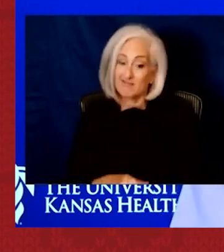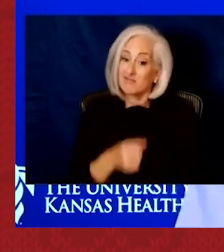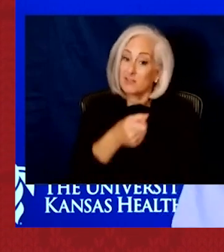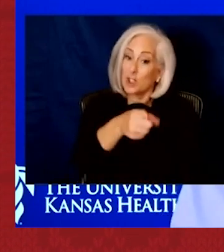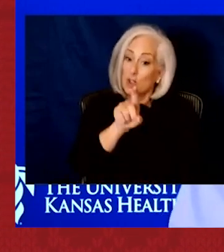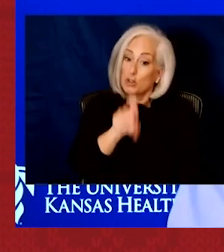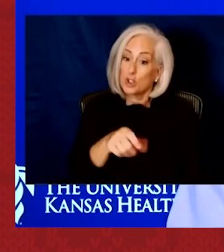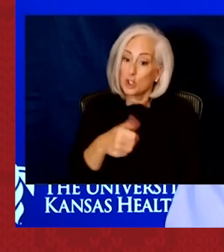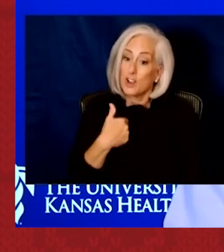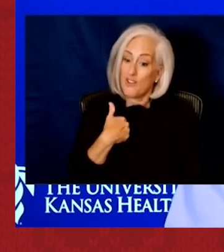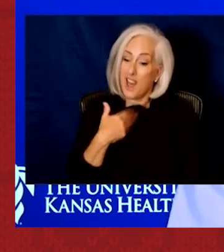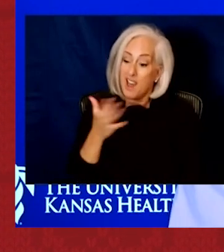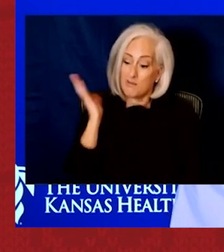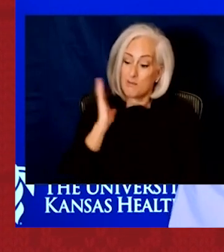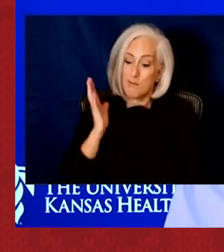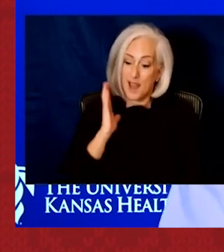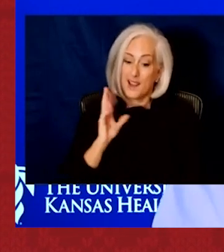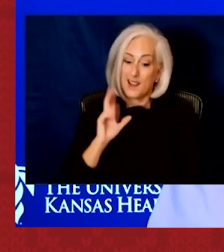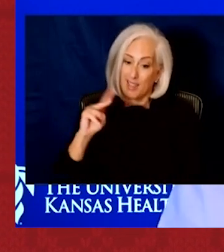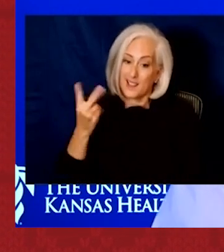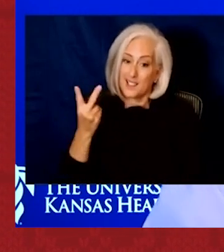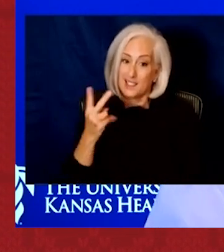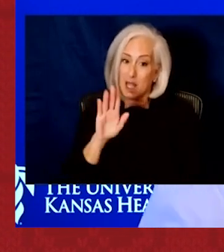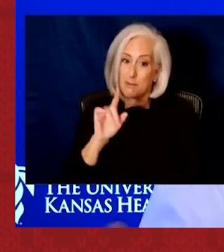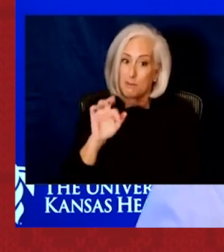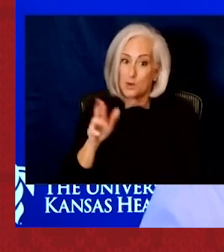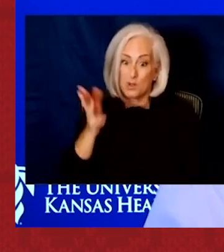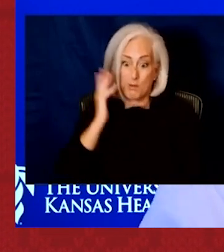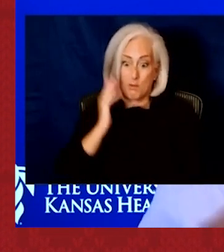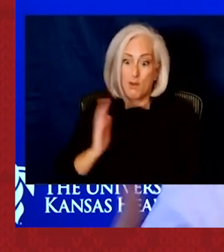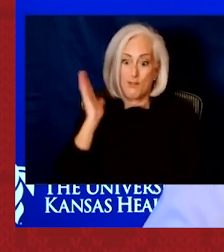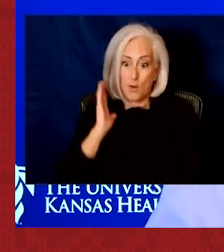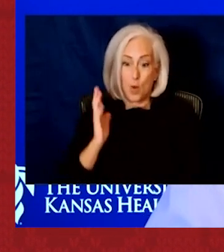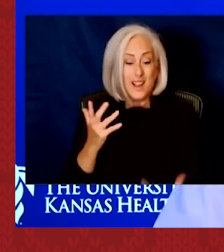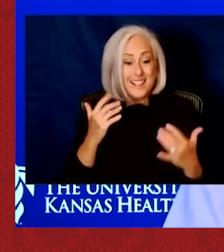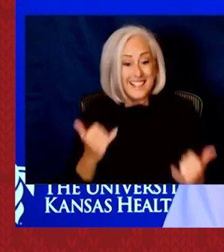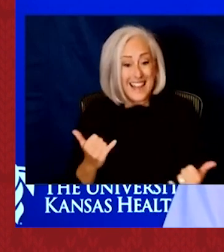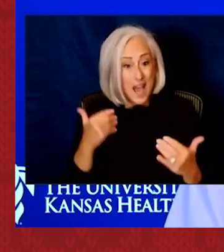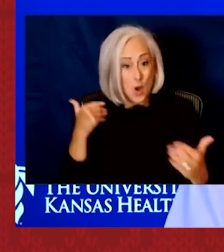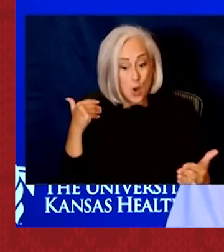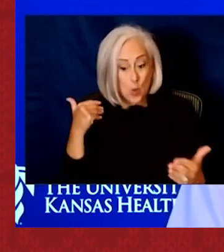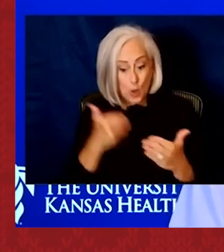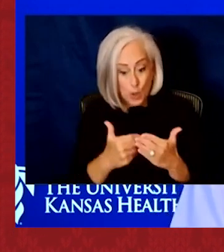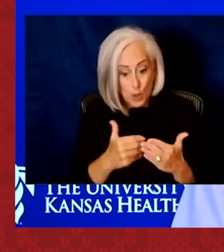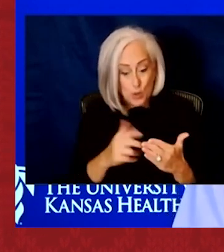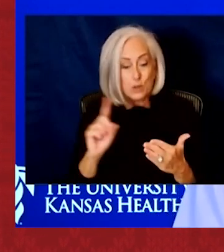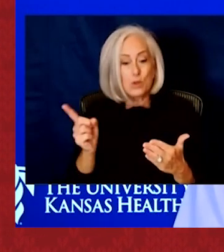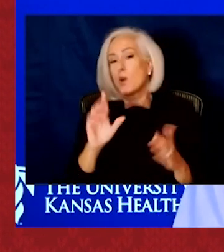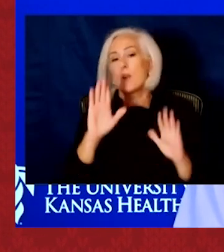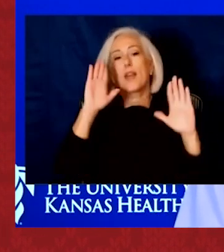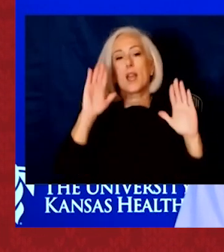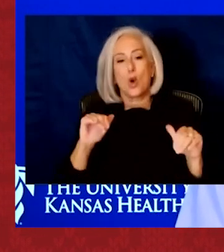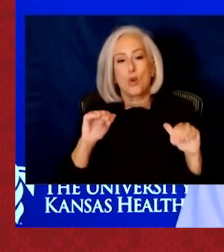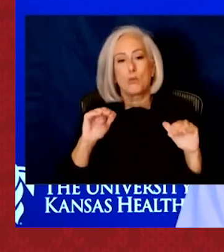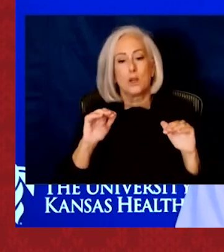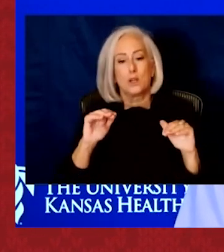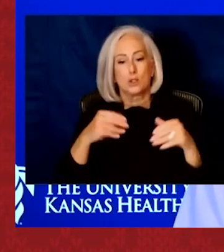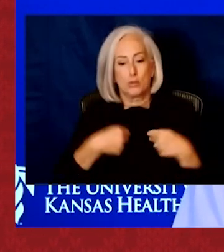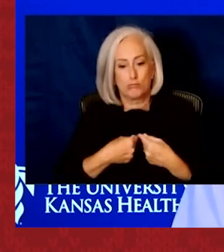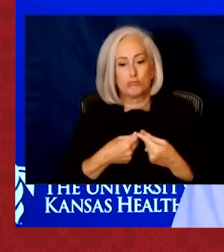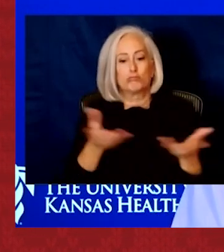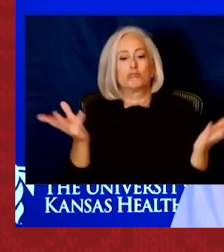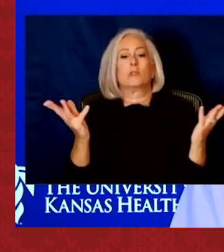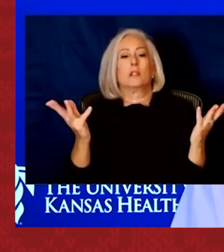above, should have had that second booster quite some time ago. Now we're getting close to where they are hoping to roll out